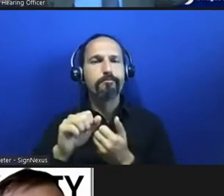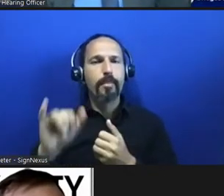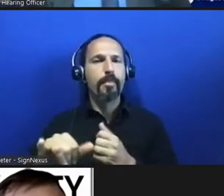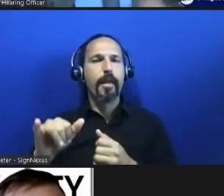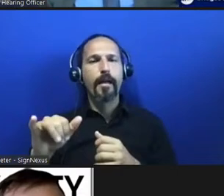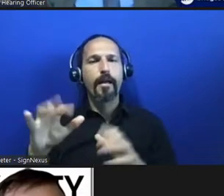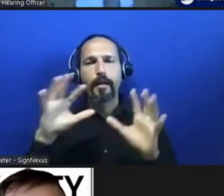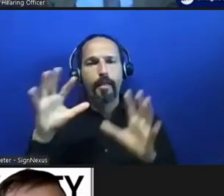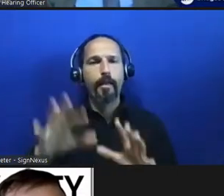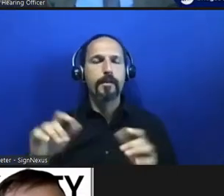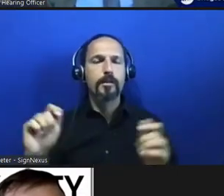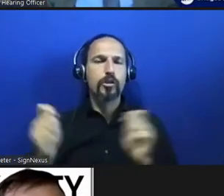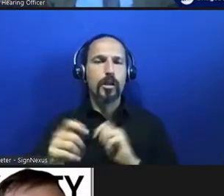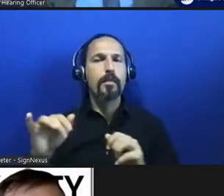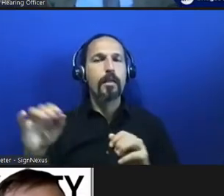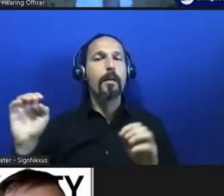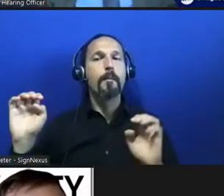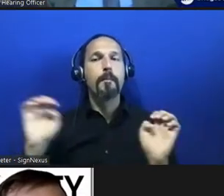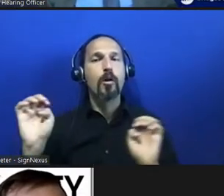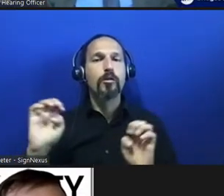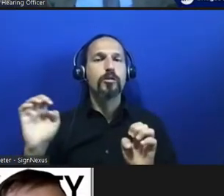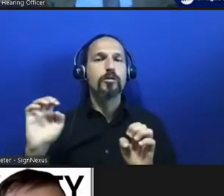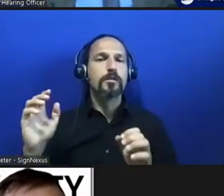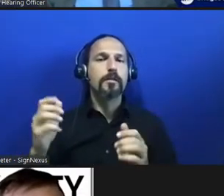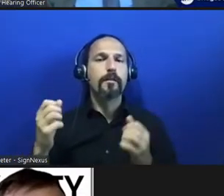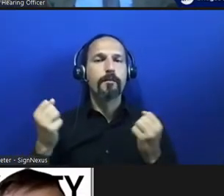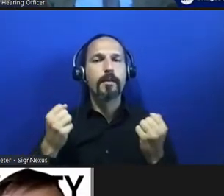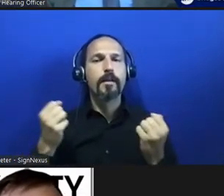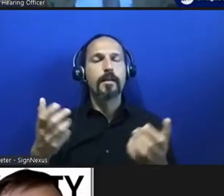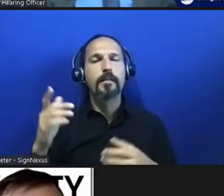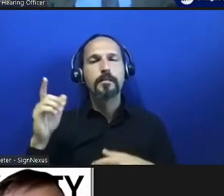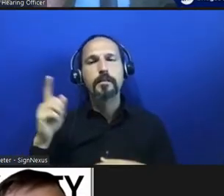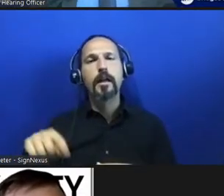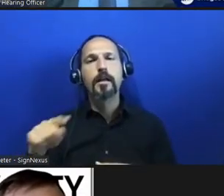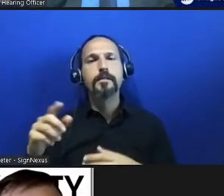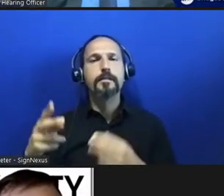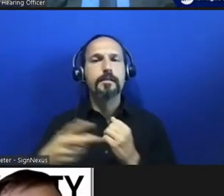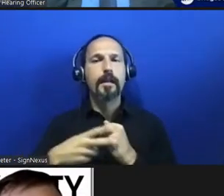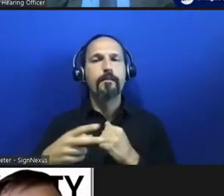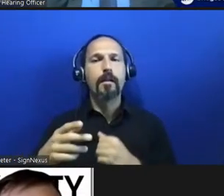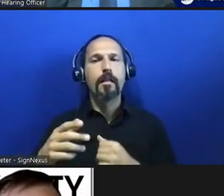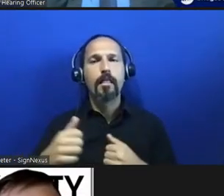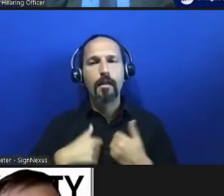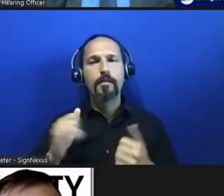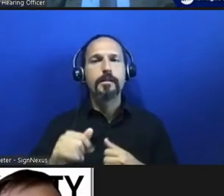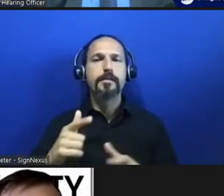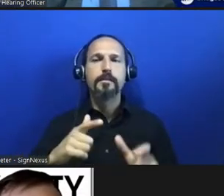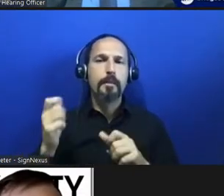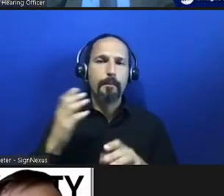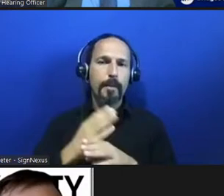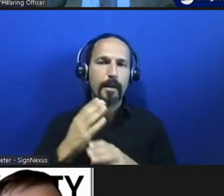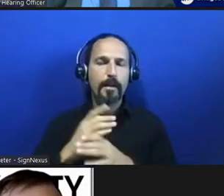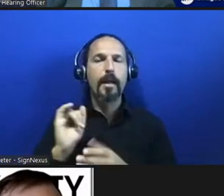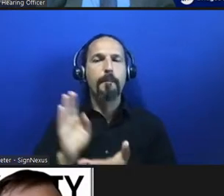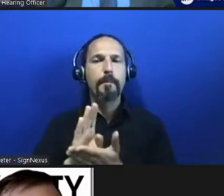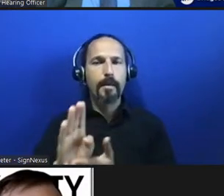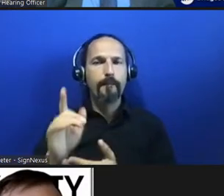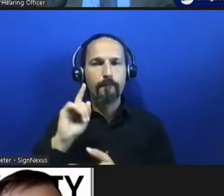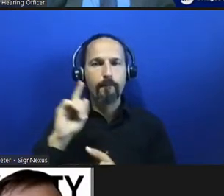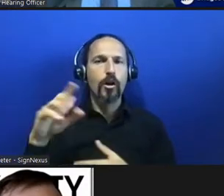allow emergency vehicles to make better time saving lives speed up buses and raise billions for Trans